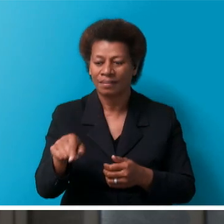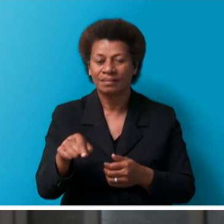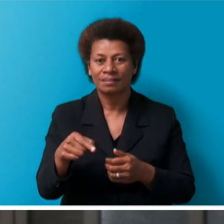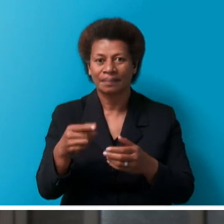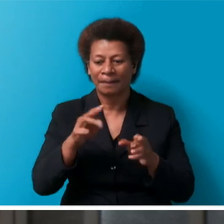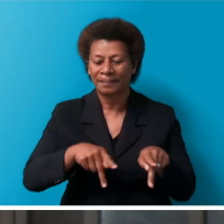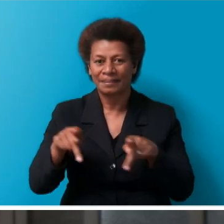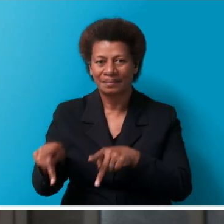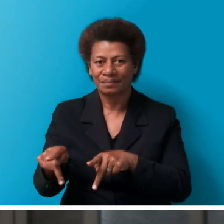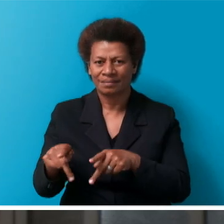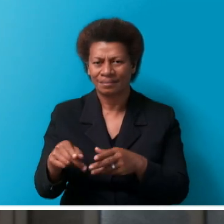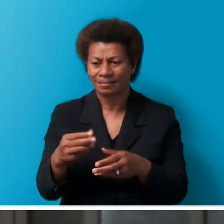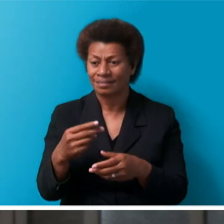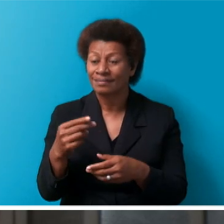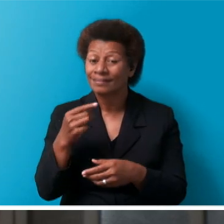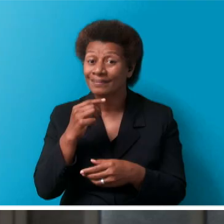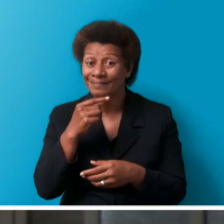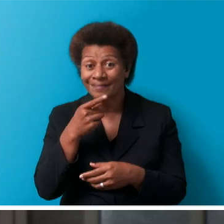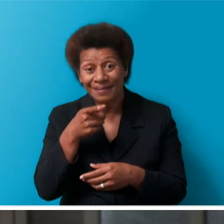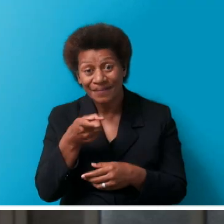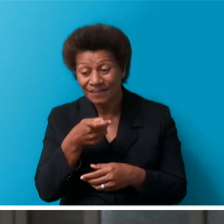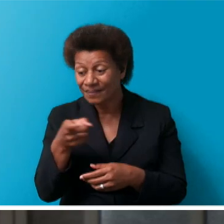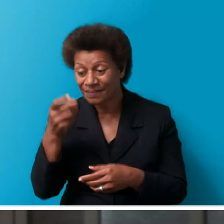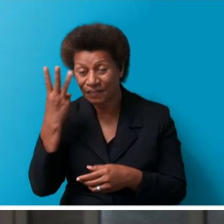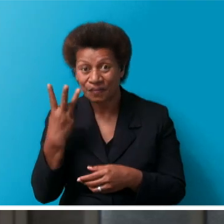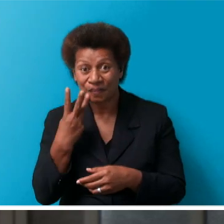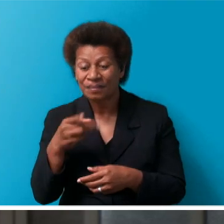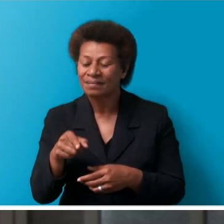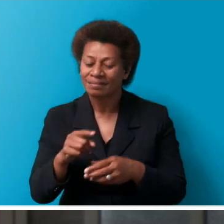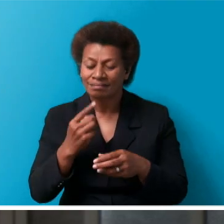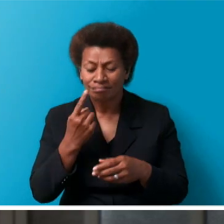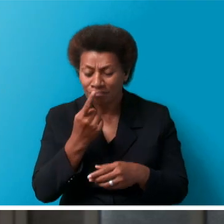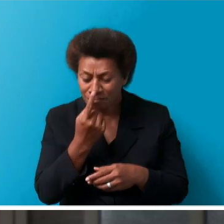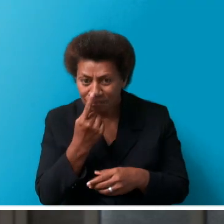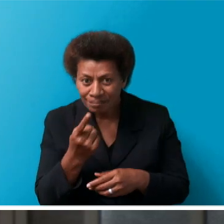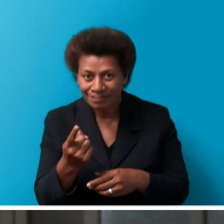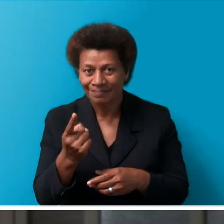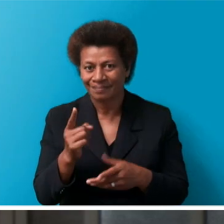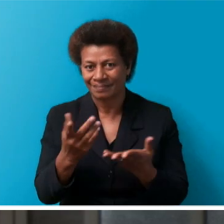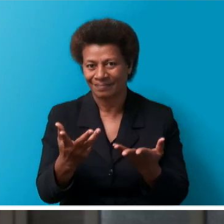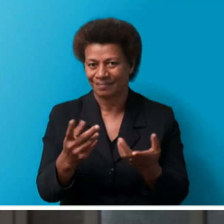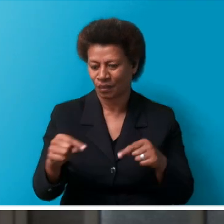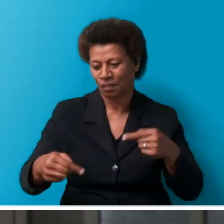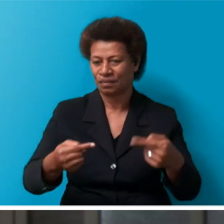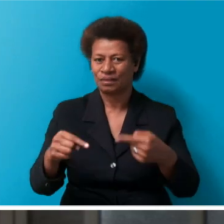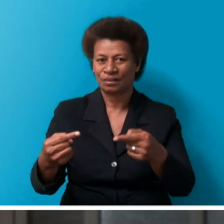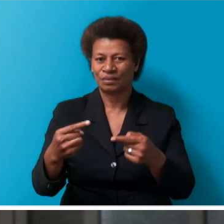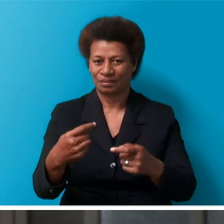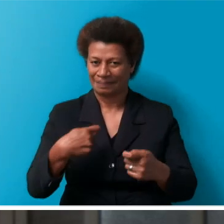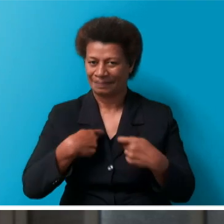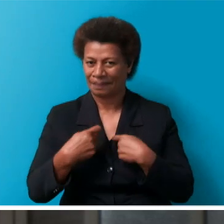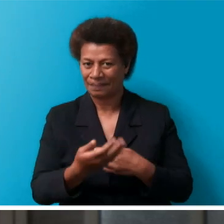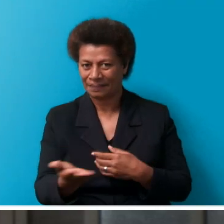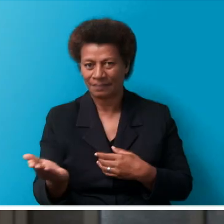House to make time to visit. There'll be traditional food stalls and competitions to tempt you. Mr. Speaker, gender